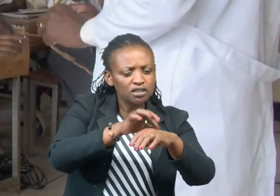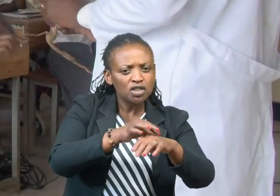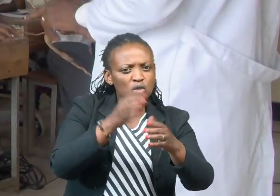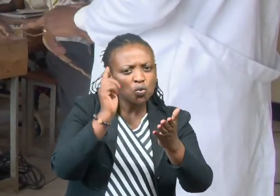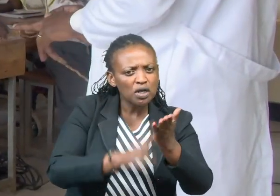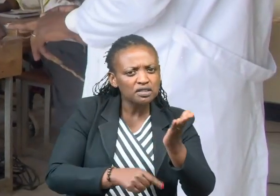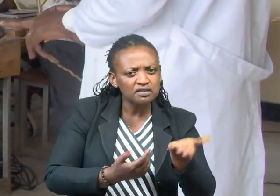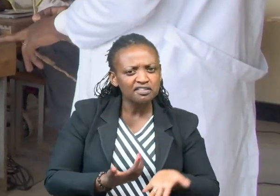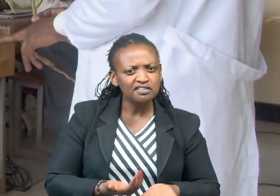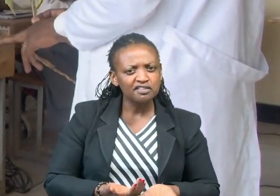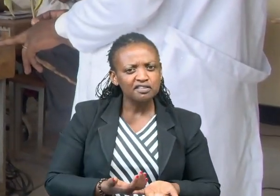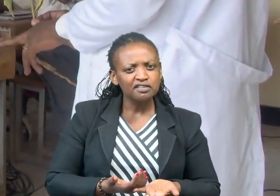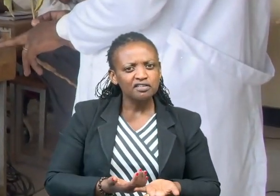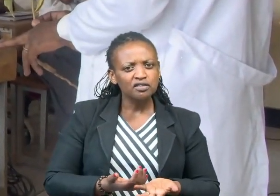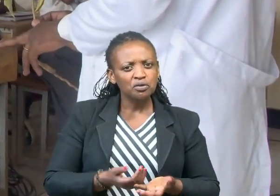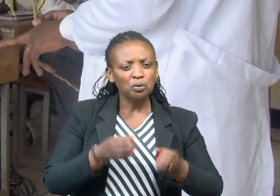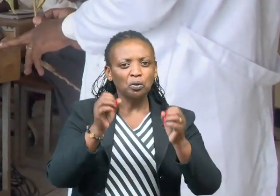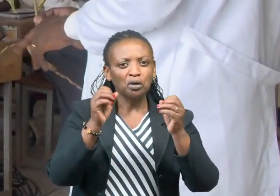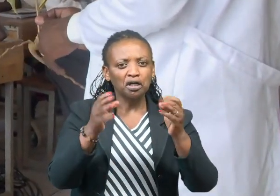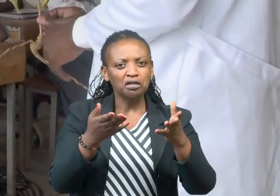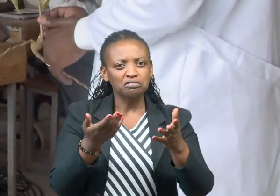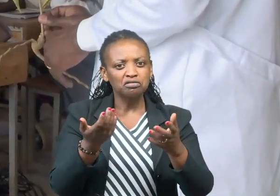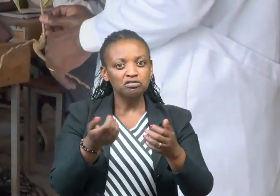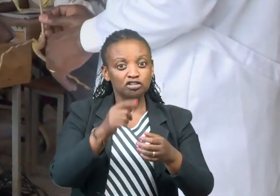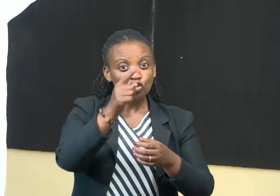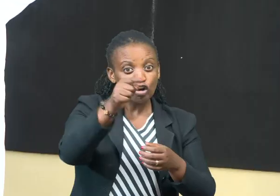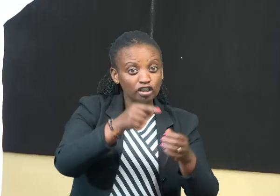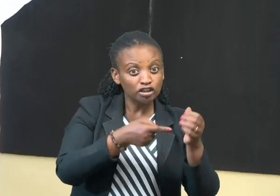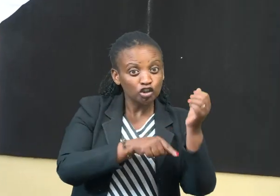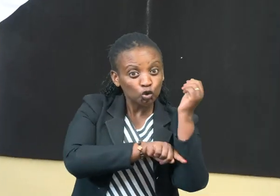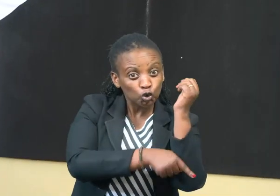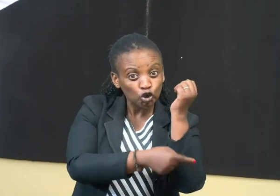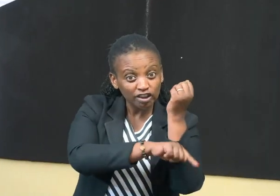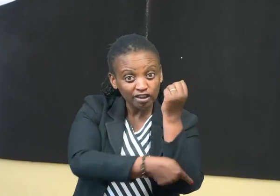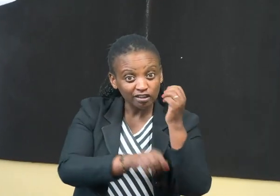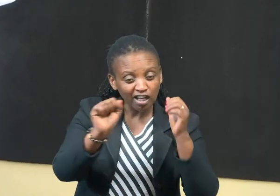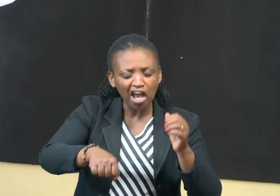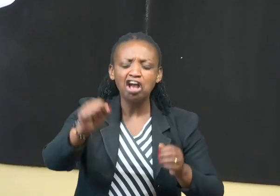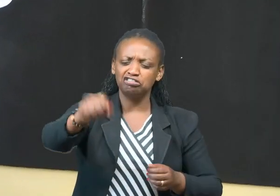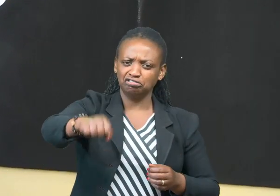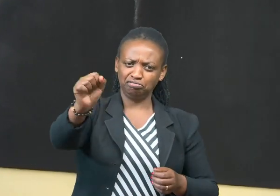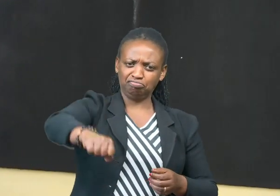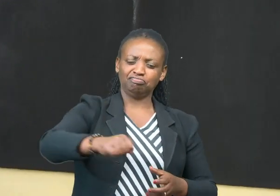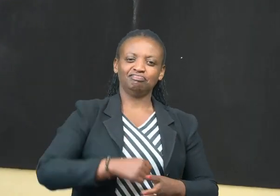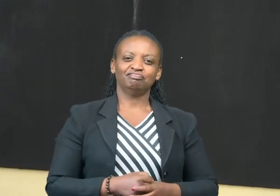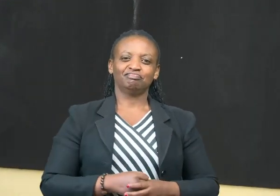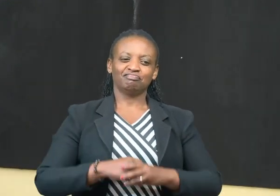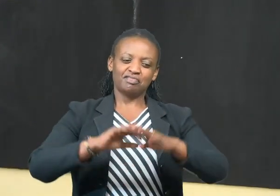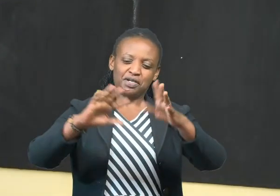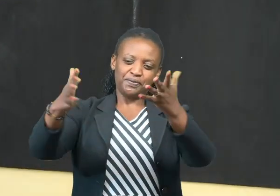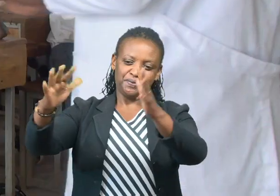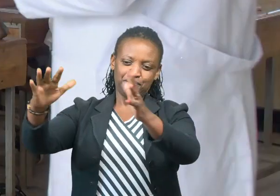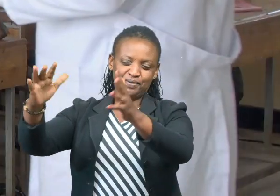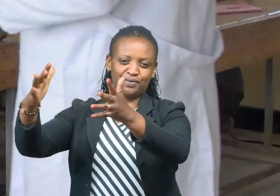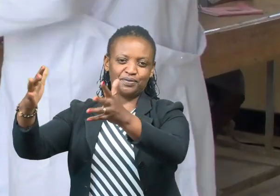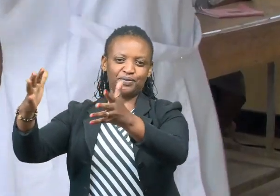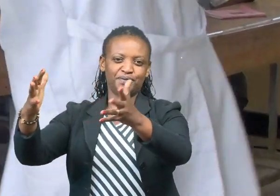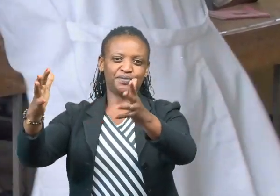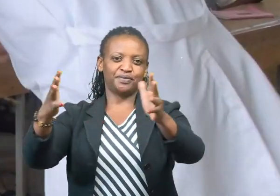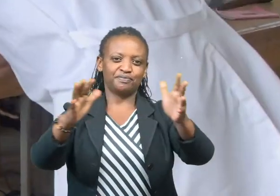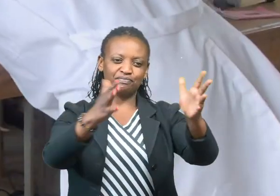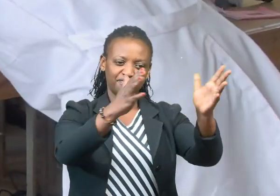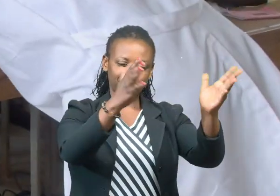first. It is okay. Is she correct? These are roots? Yes. Wow, clap hands for